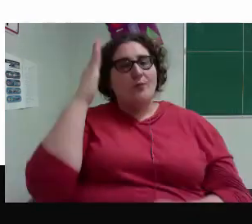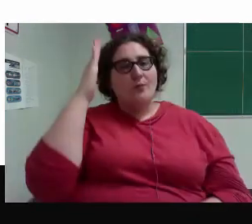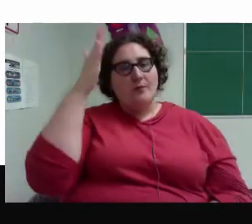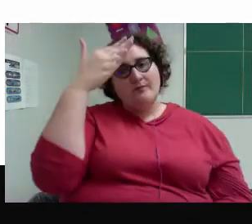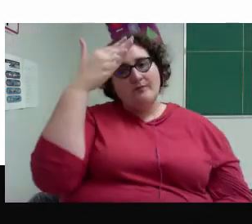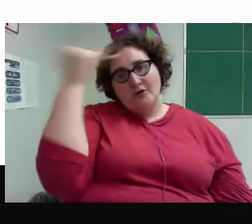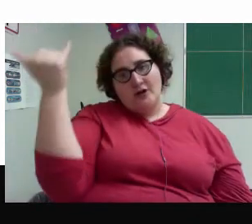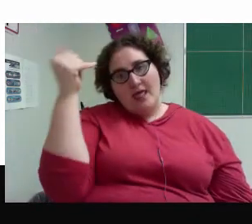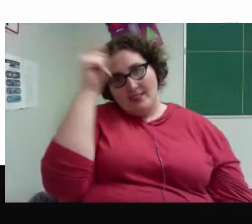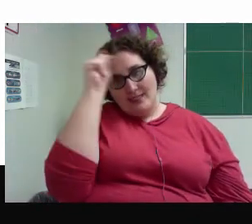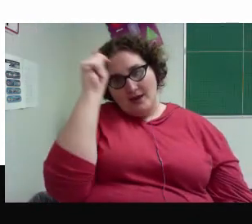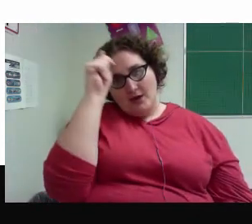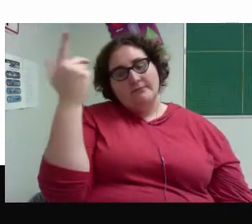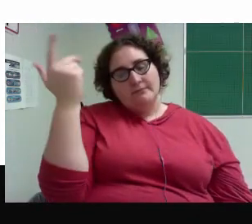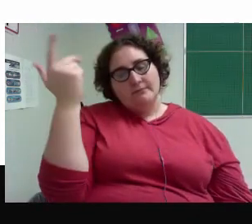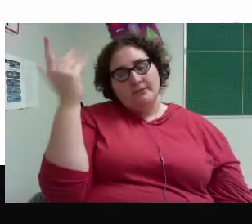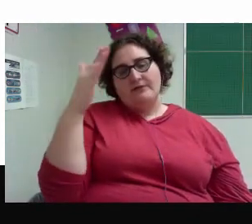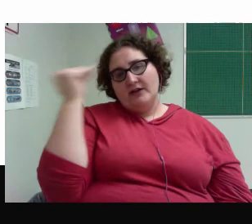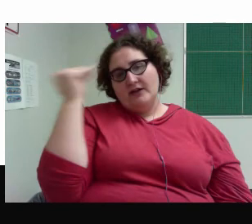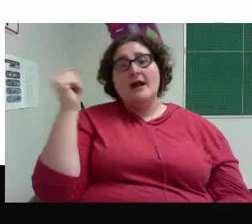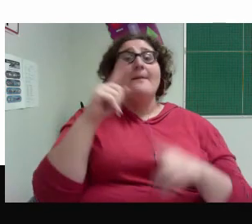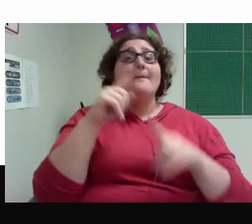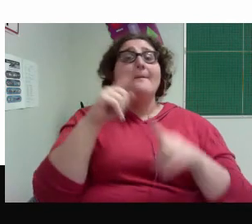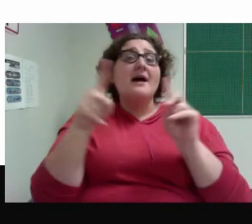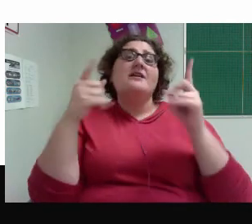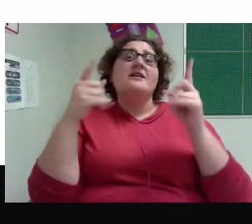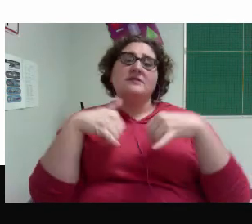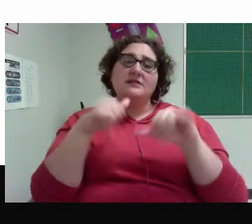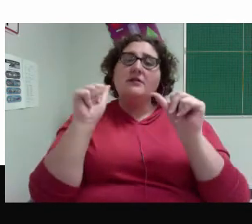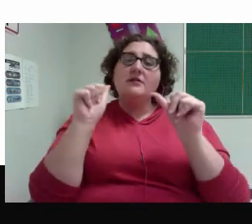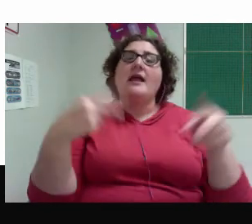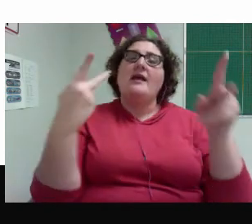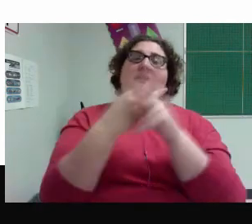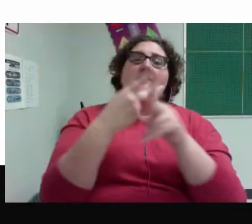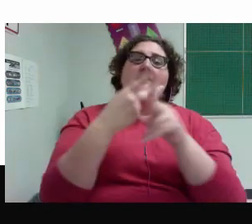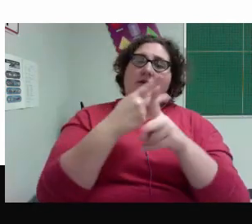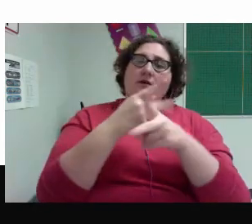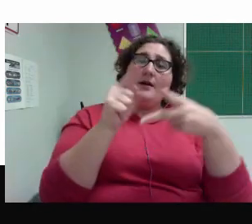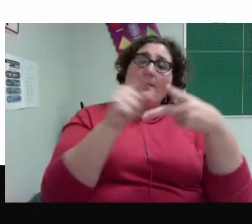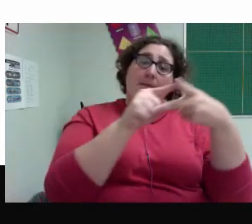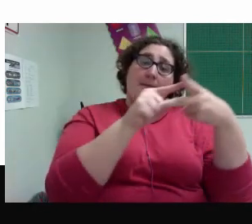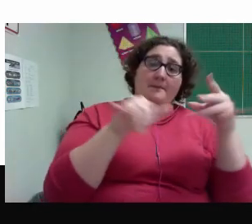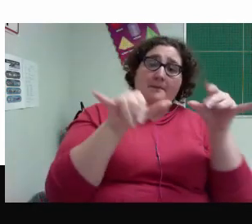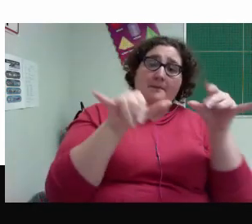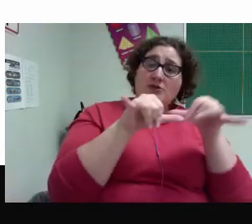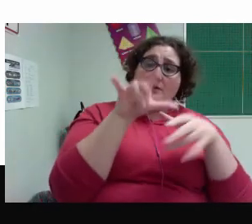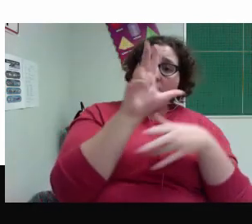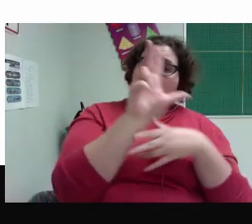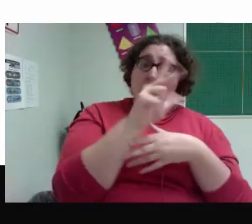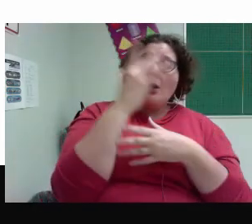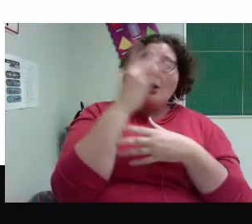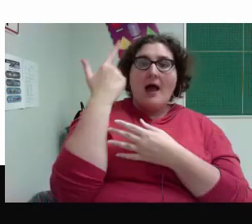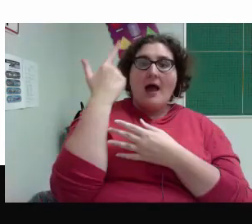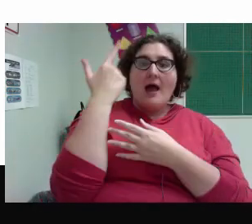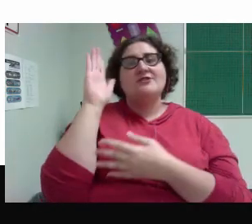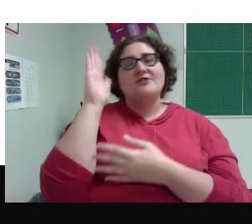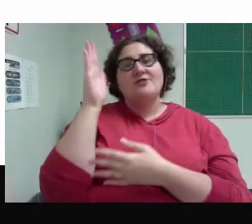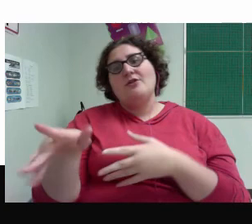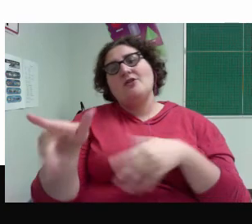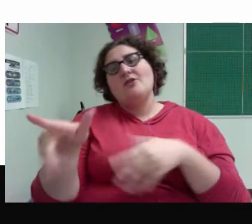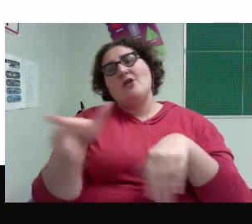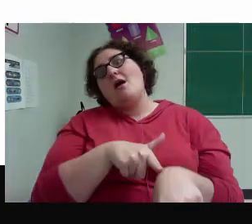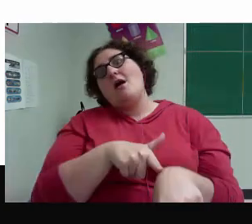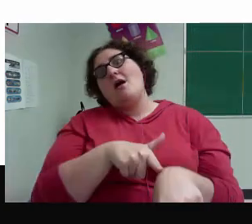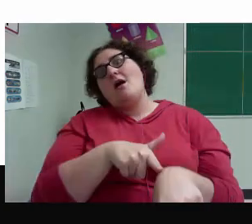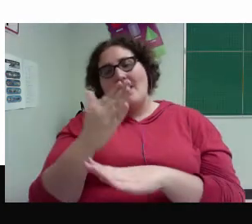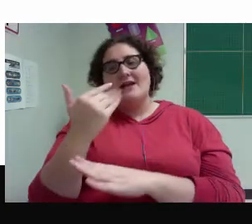this theorem. But you'll still be able to calculate the measure of angle 3, because most of you will take the long way out and